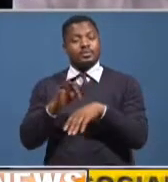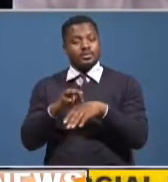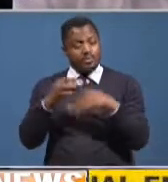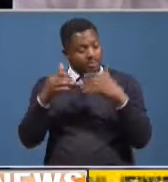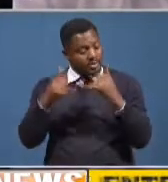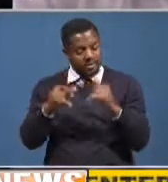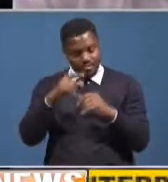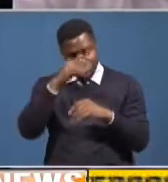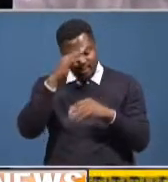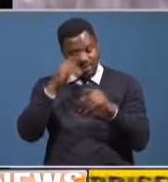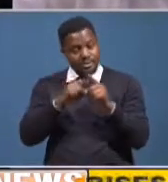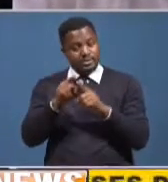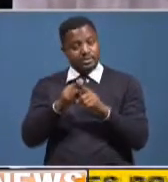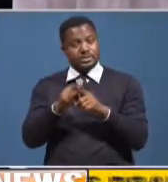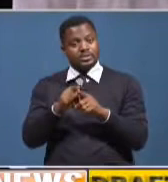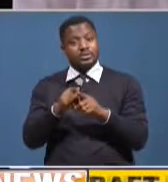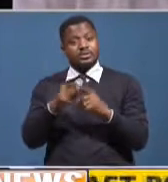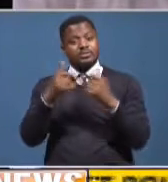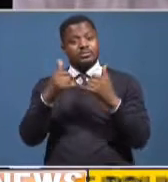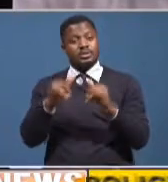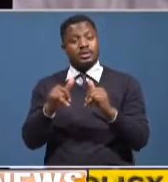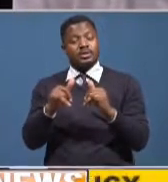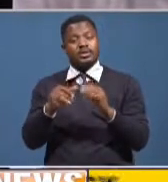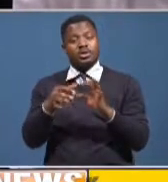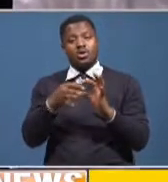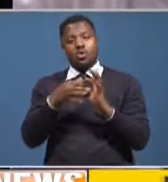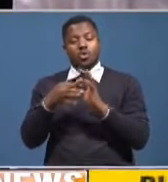play, such as player coordination,